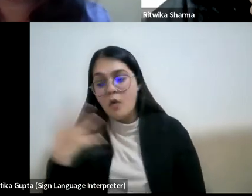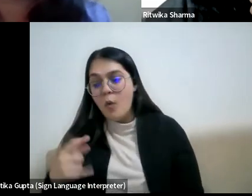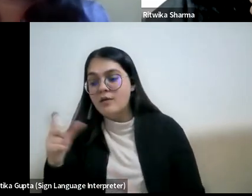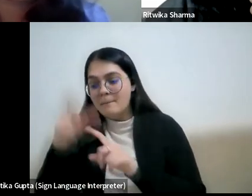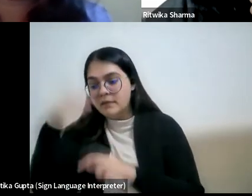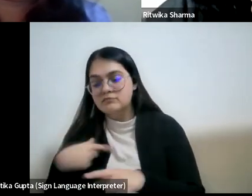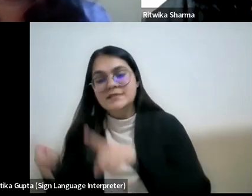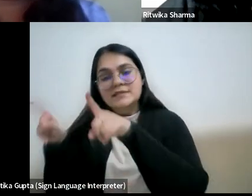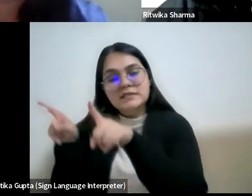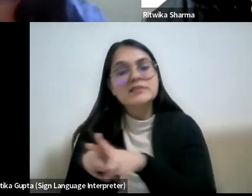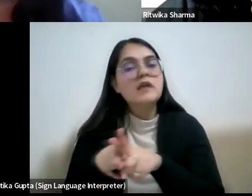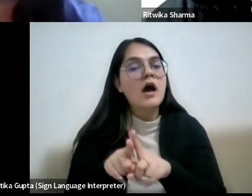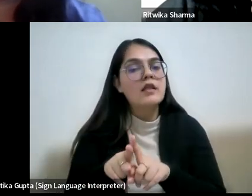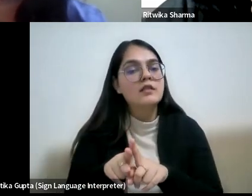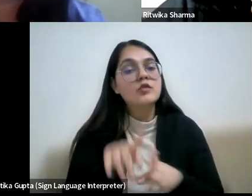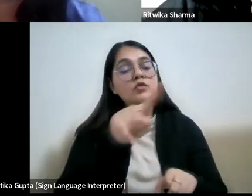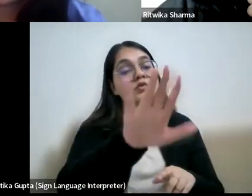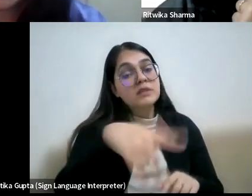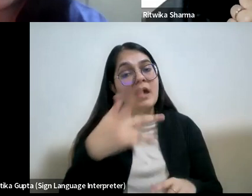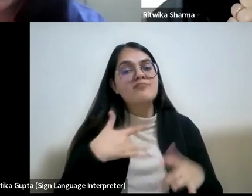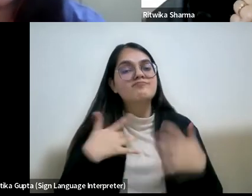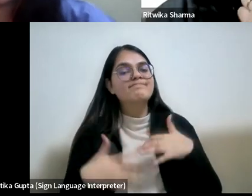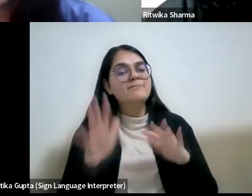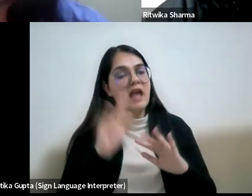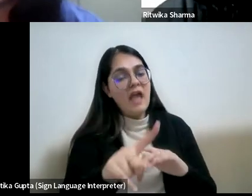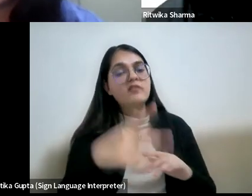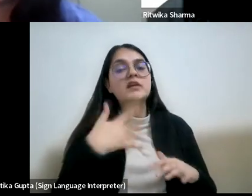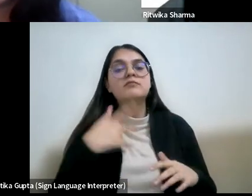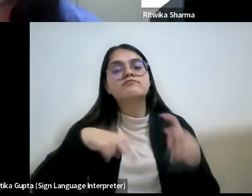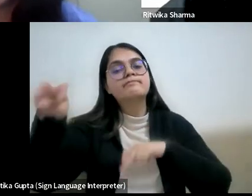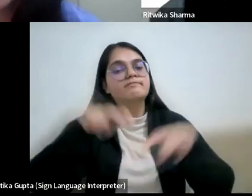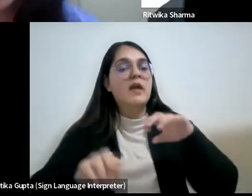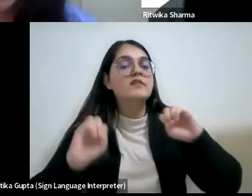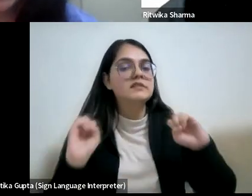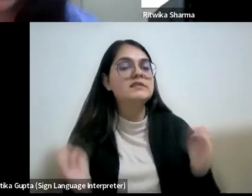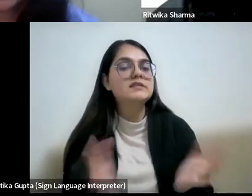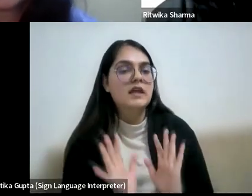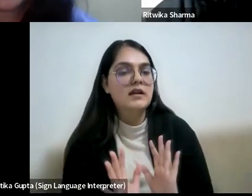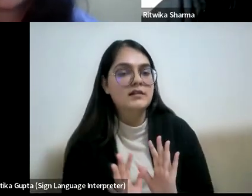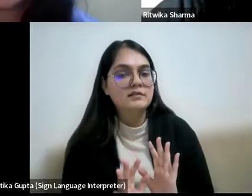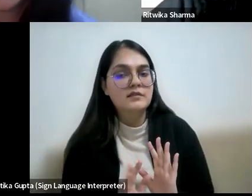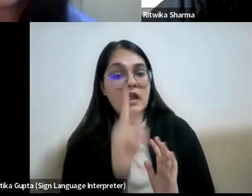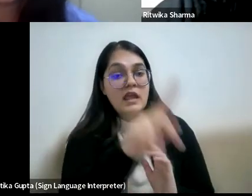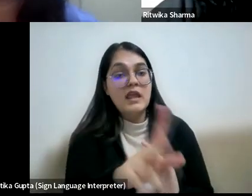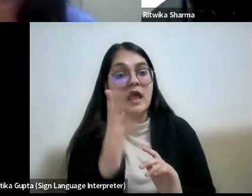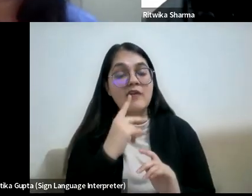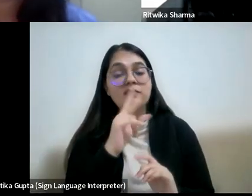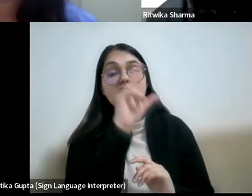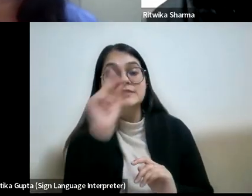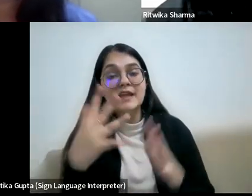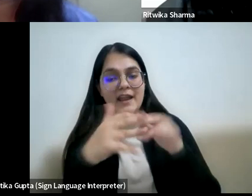we then took the risk of traveling to all these places. And thankfully, touch wood, I barely escaped the second wave from Delhi, right?